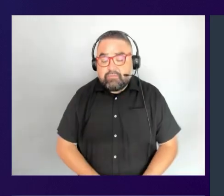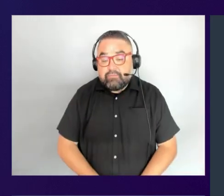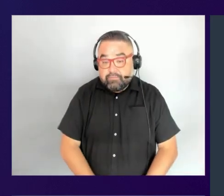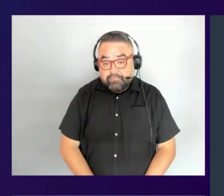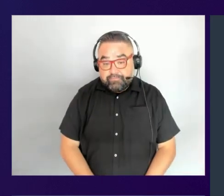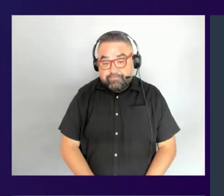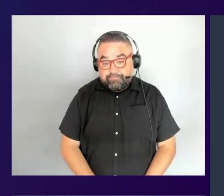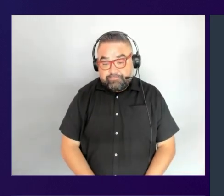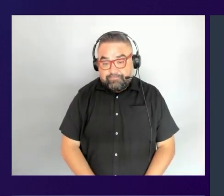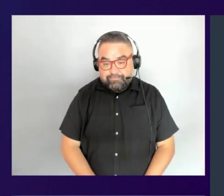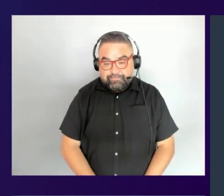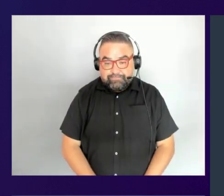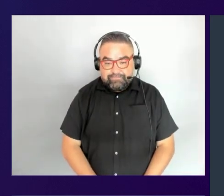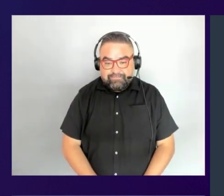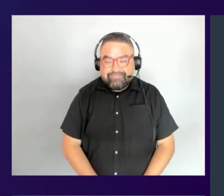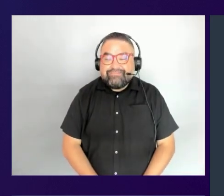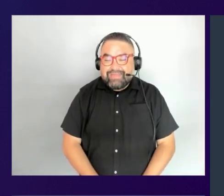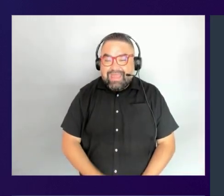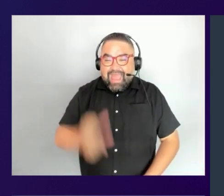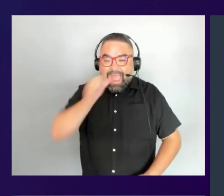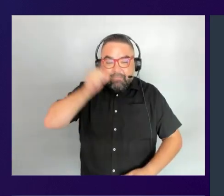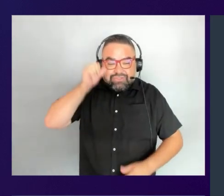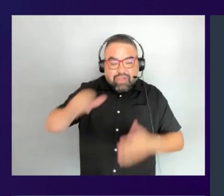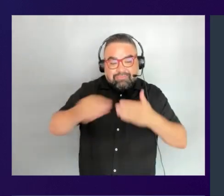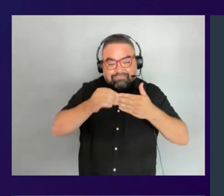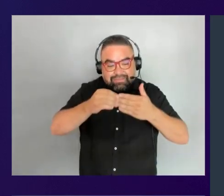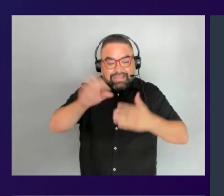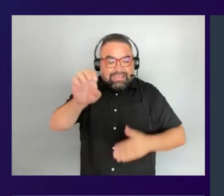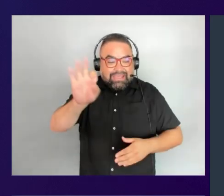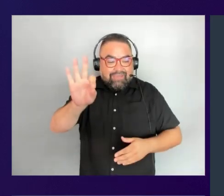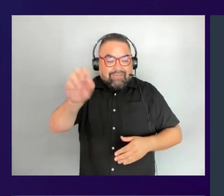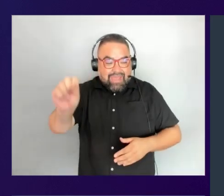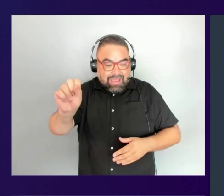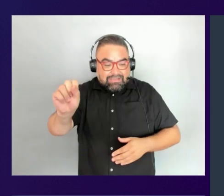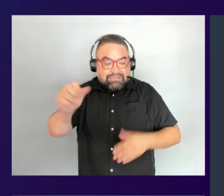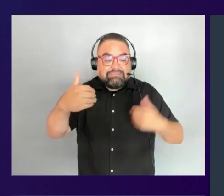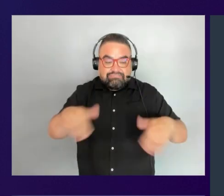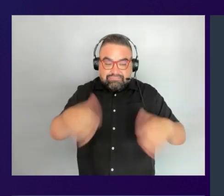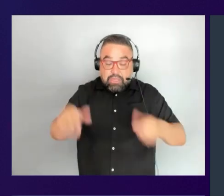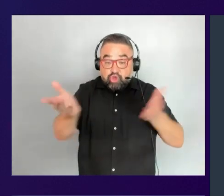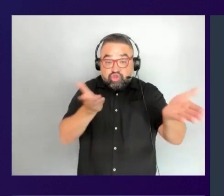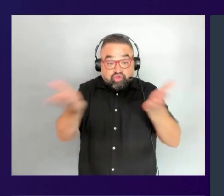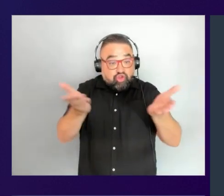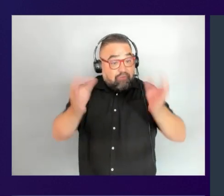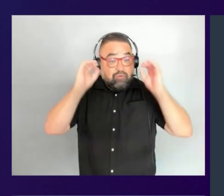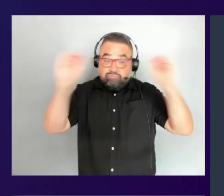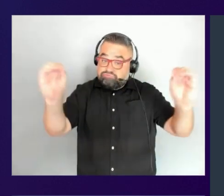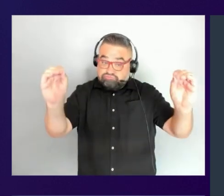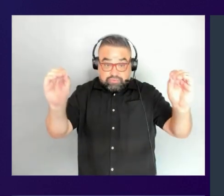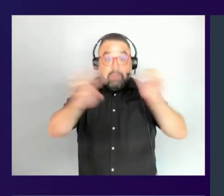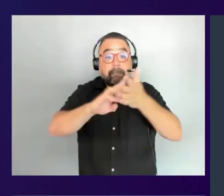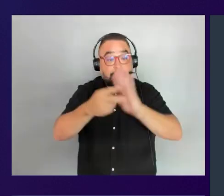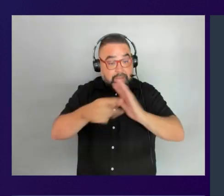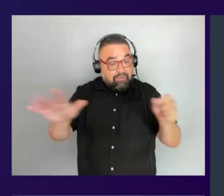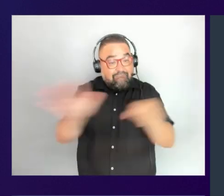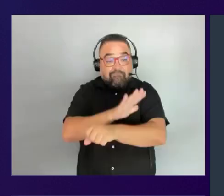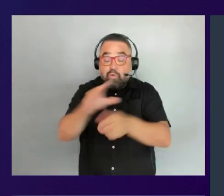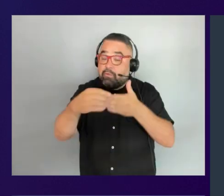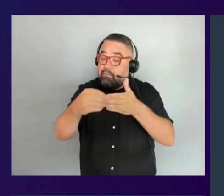So Amazon Elastic File Service, or EFS, is a serverless, fully elastic, designed for cloud-native